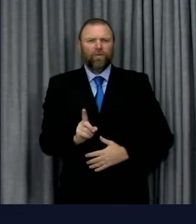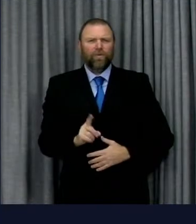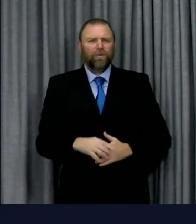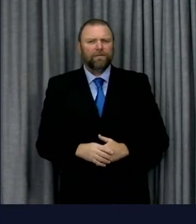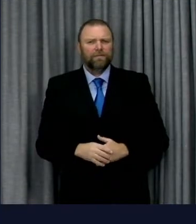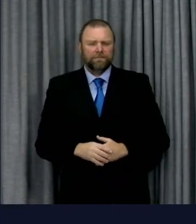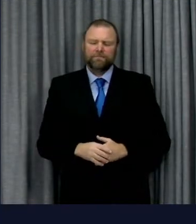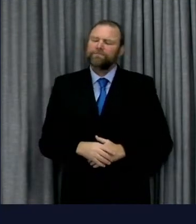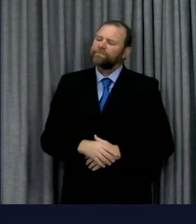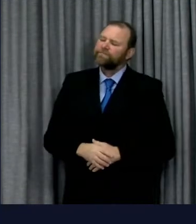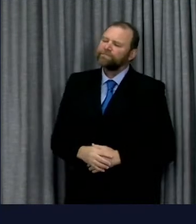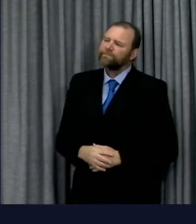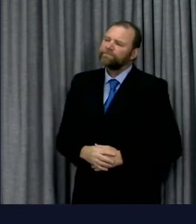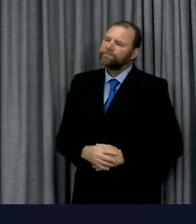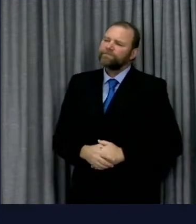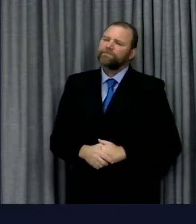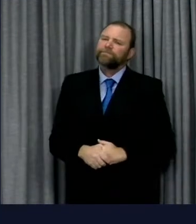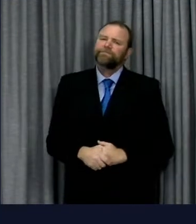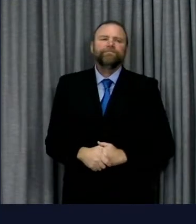ac yn y dyfodol.